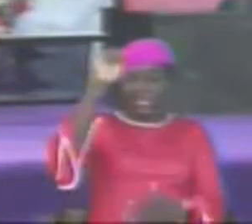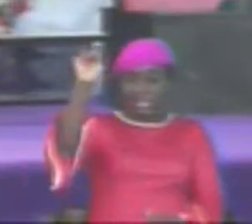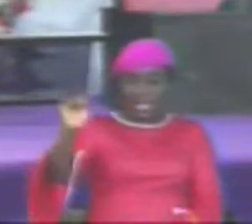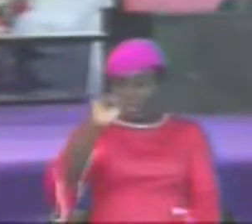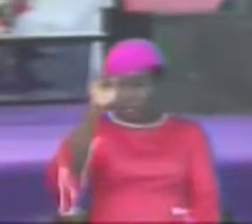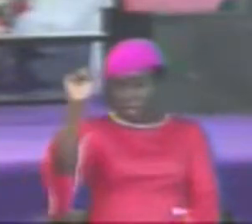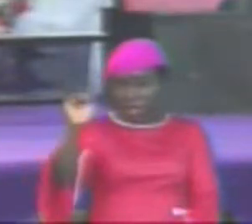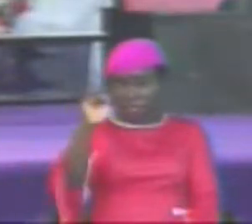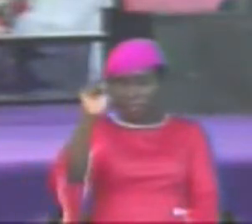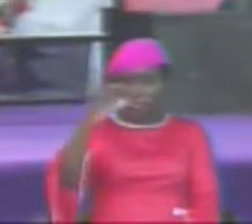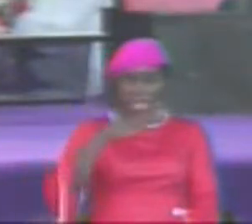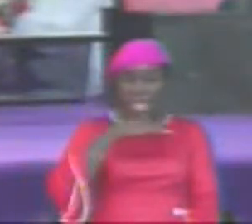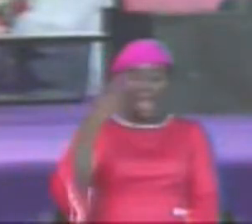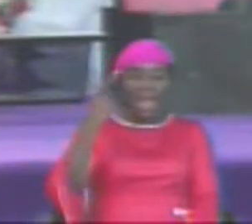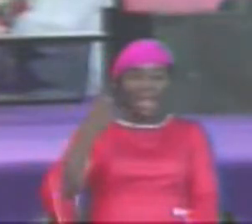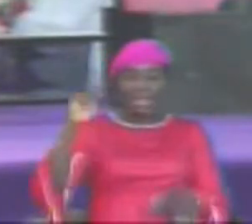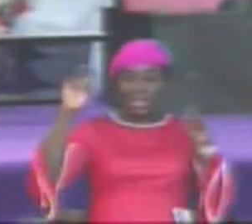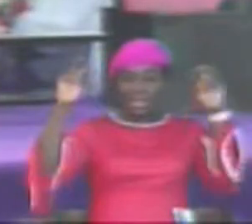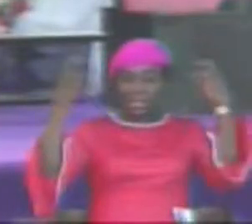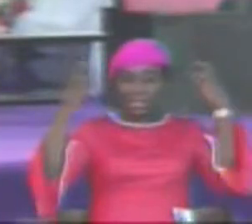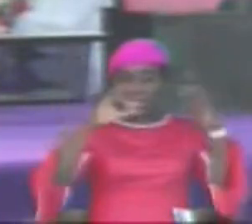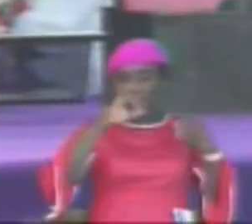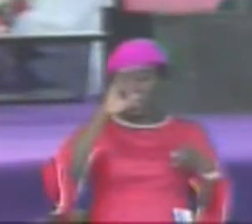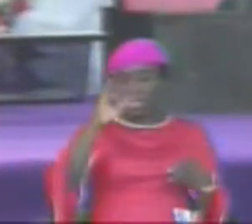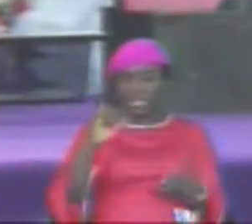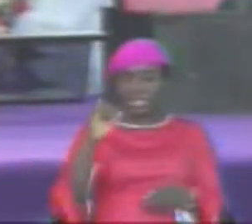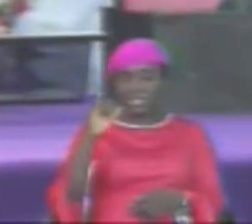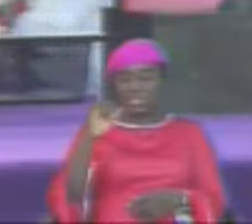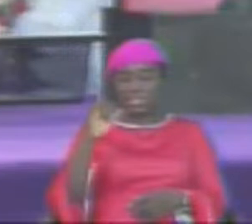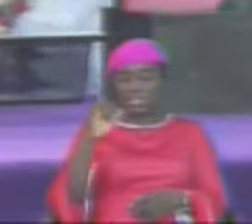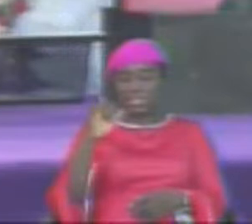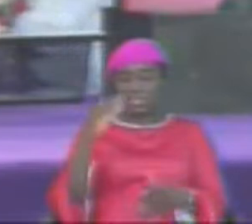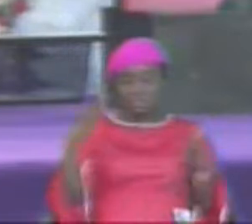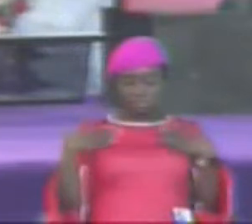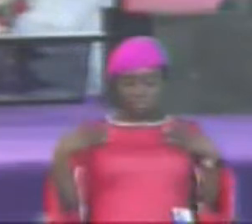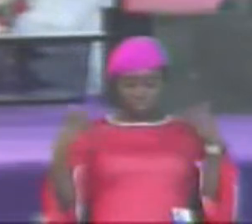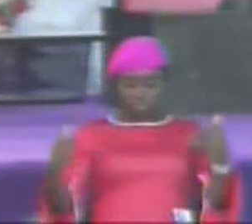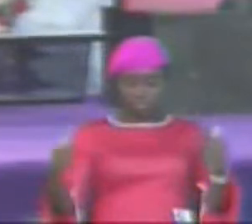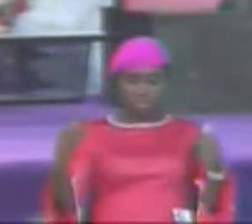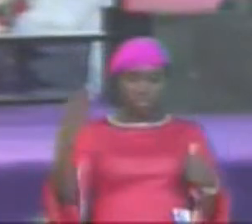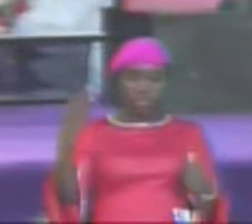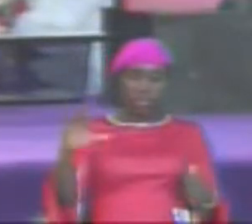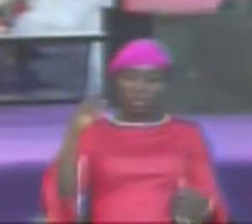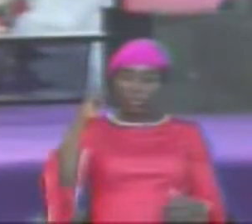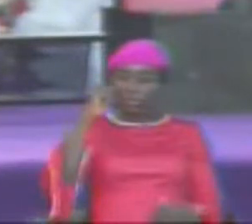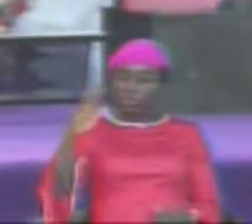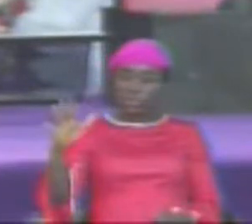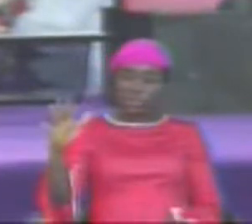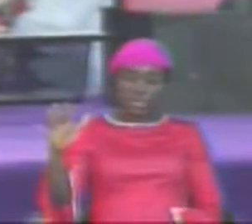2024. And the theme is well-being of women.